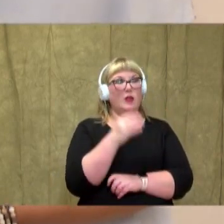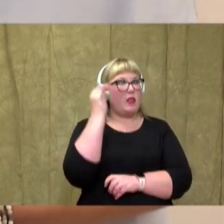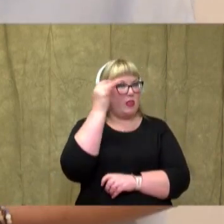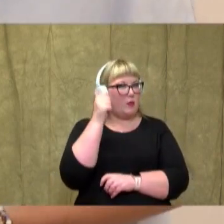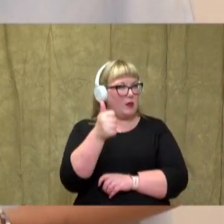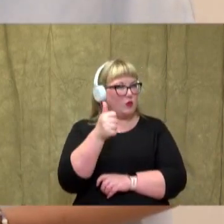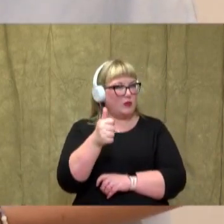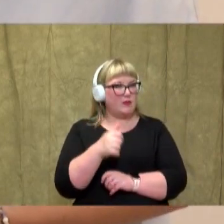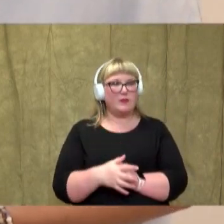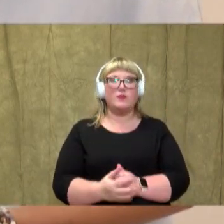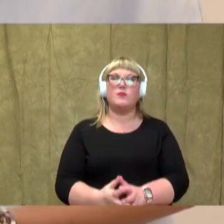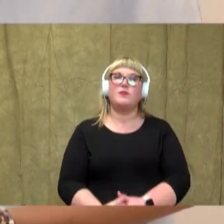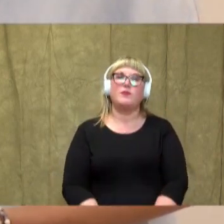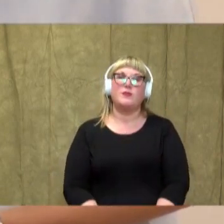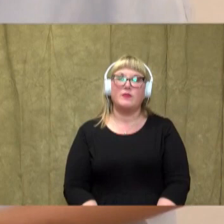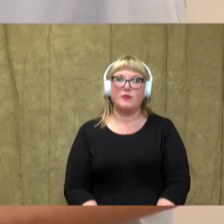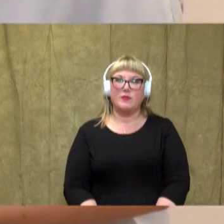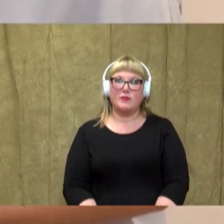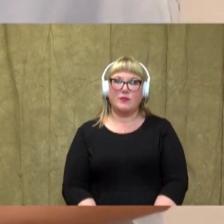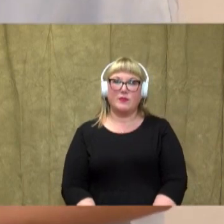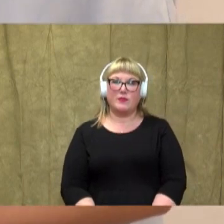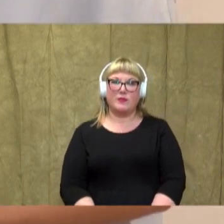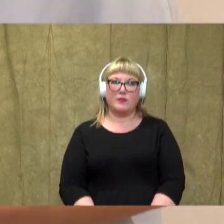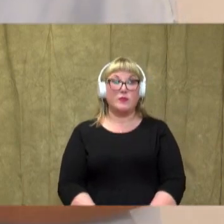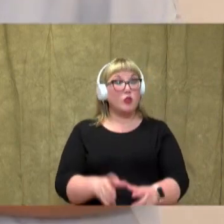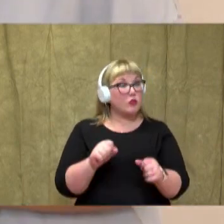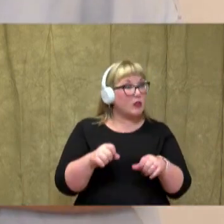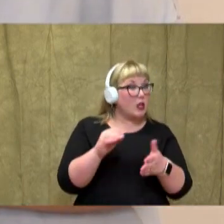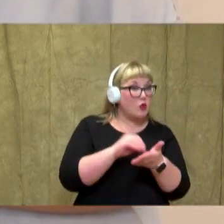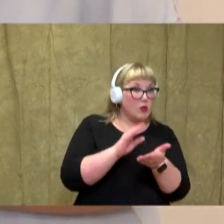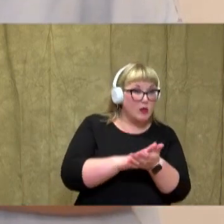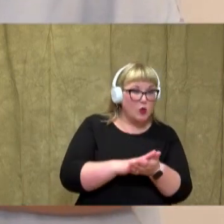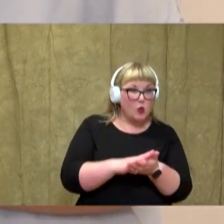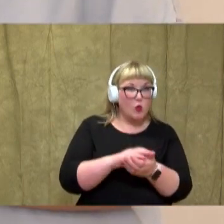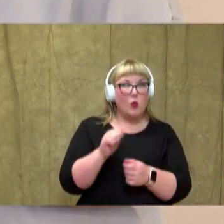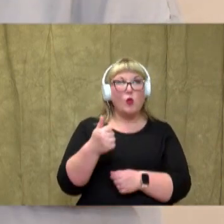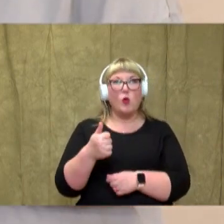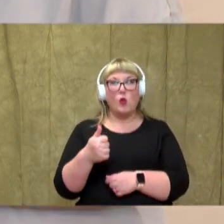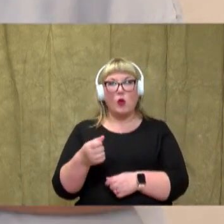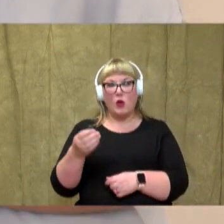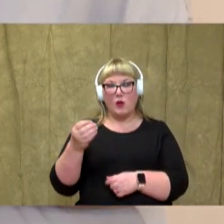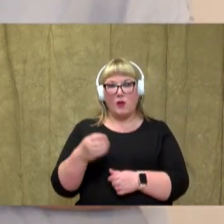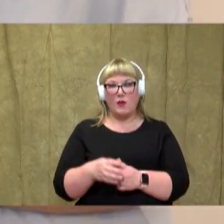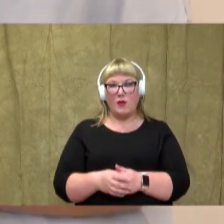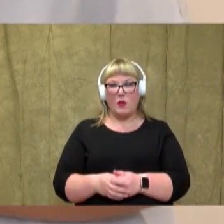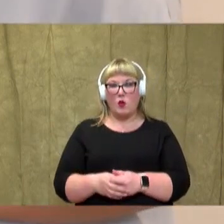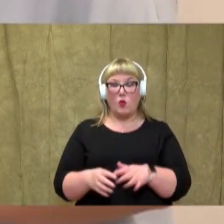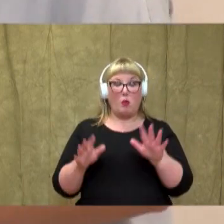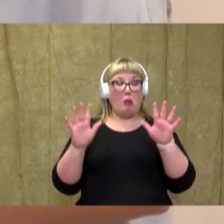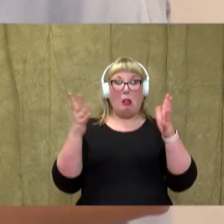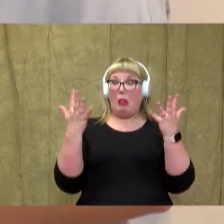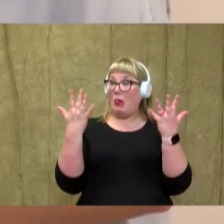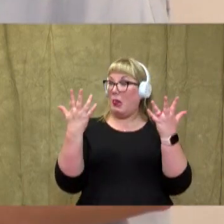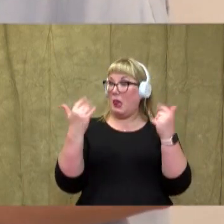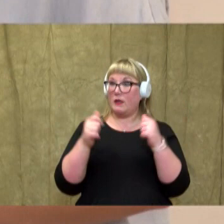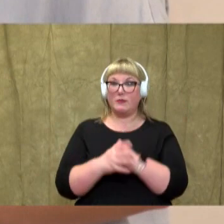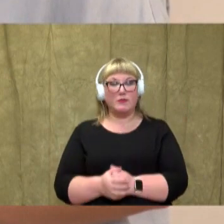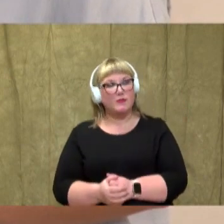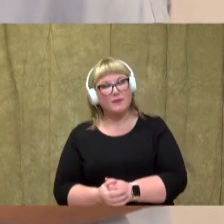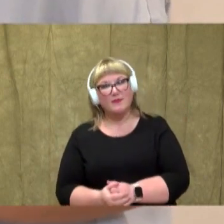try 52 by yourself. You can write it down or hold up the number of rods on your hand.